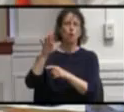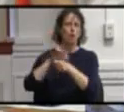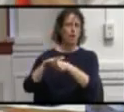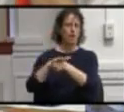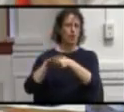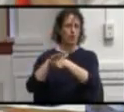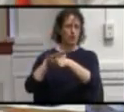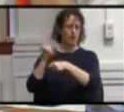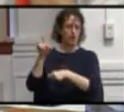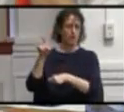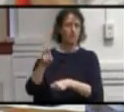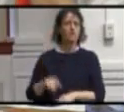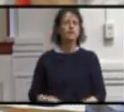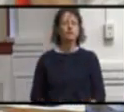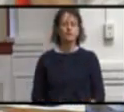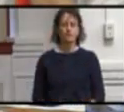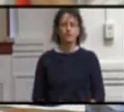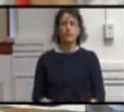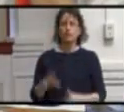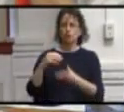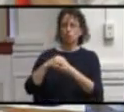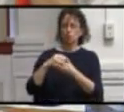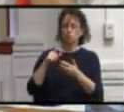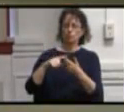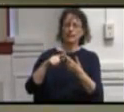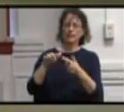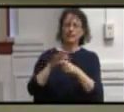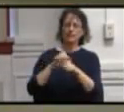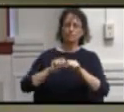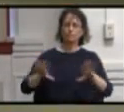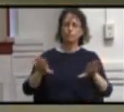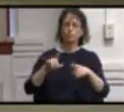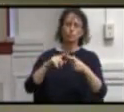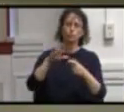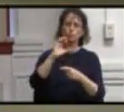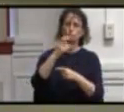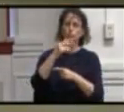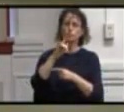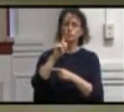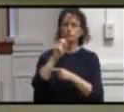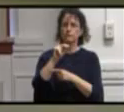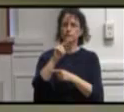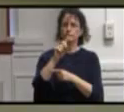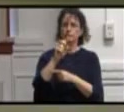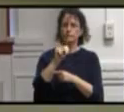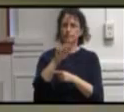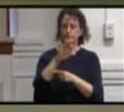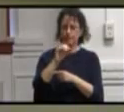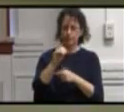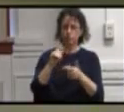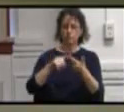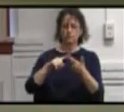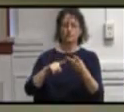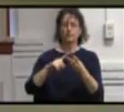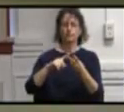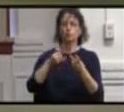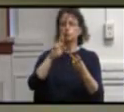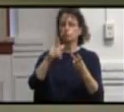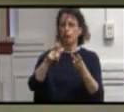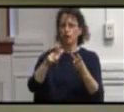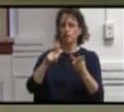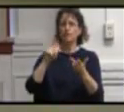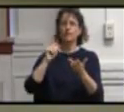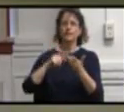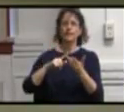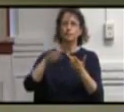it covers Chittenden County, some of Rutland, it comes out in Montpelier. You know, I think it has, so it's a good